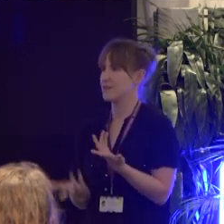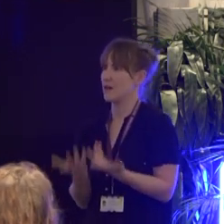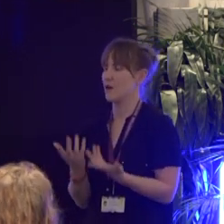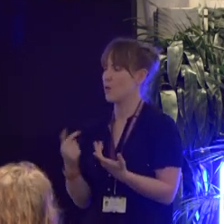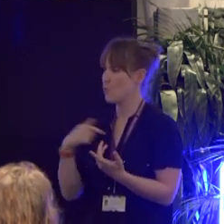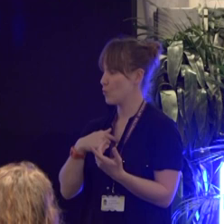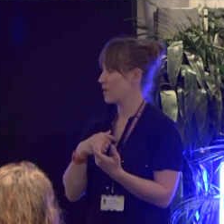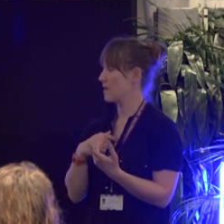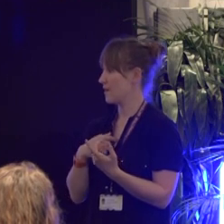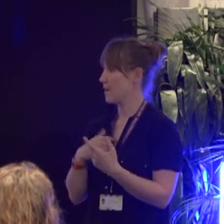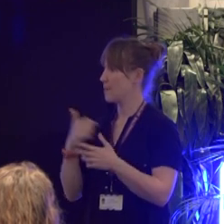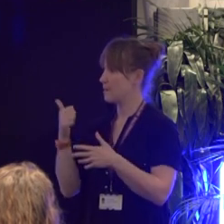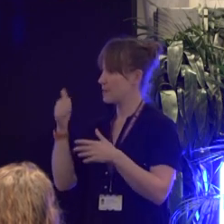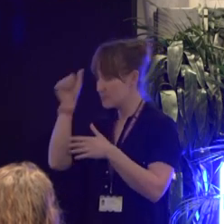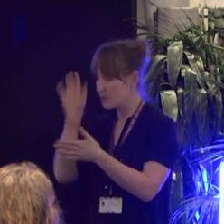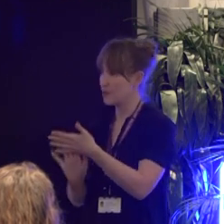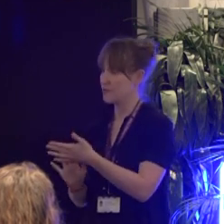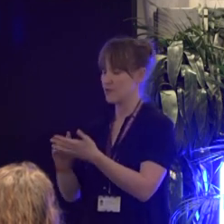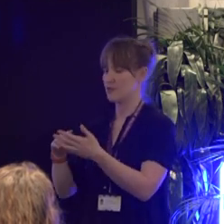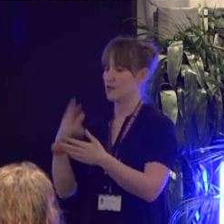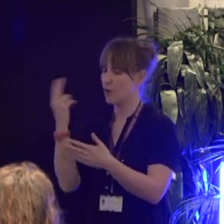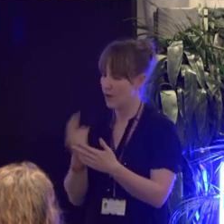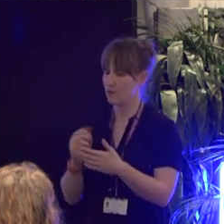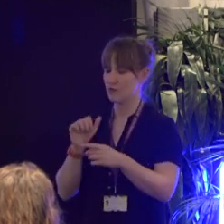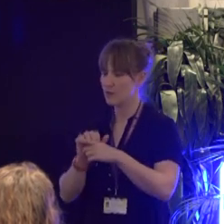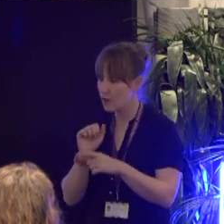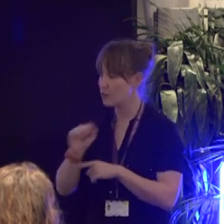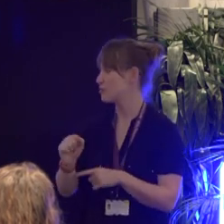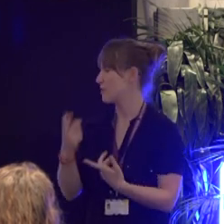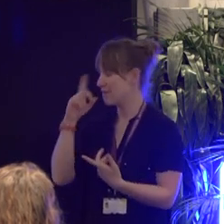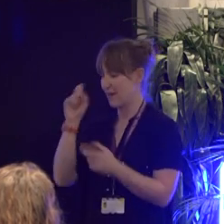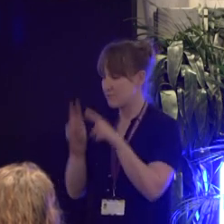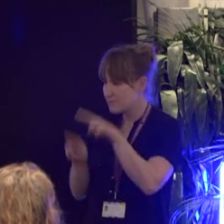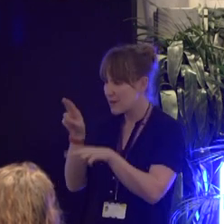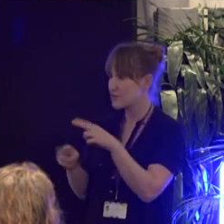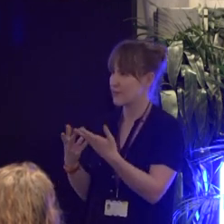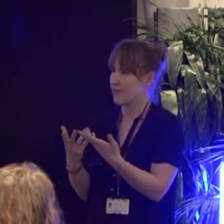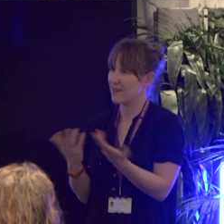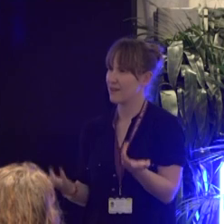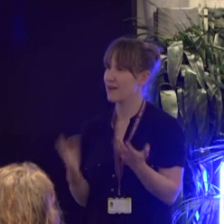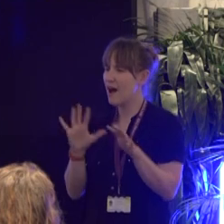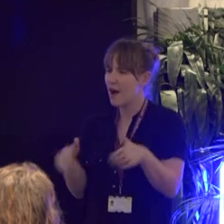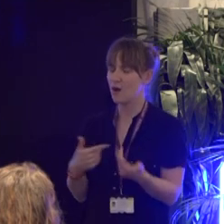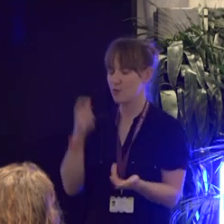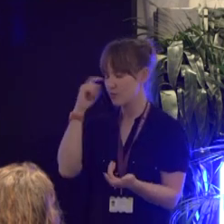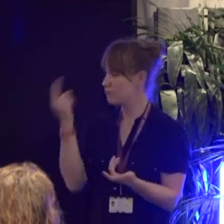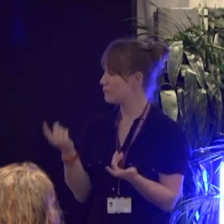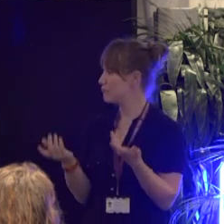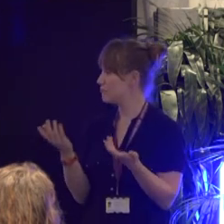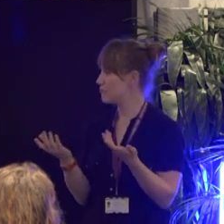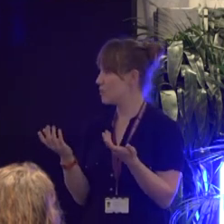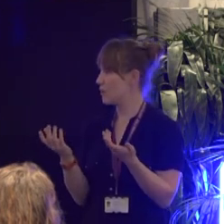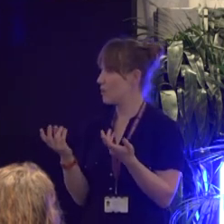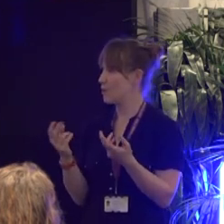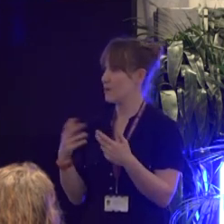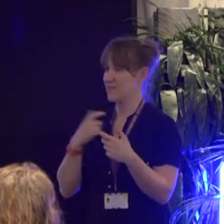that you can't measure. And how do you sort of do that? How, walk home having